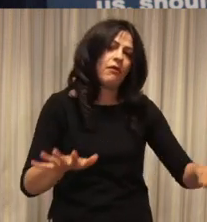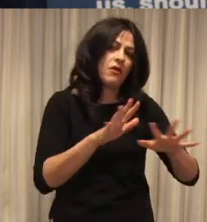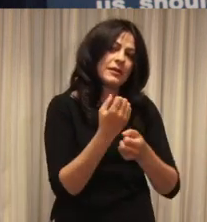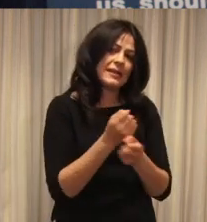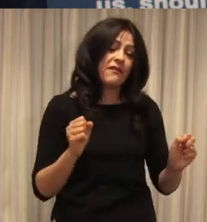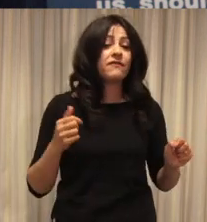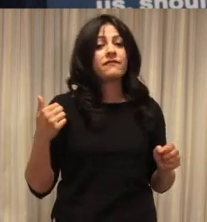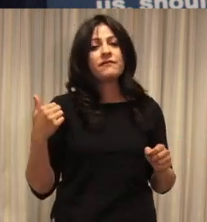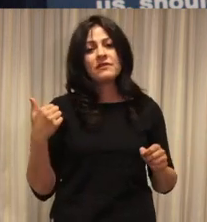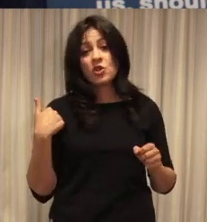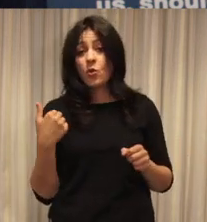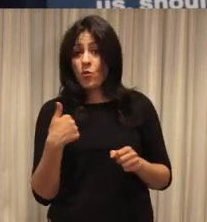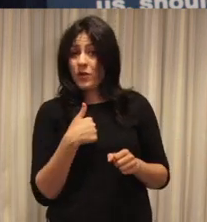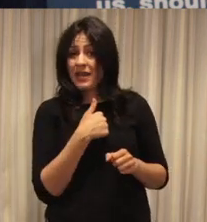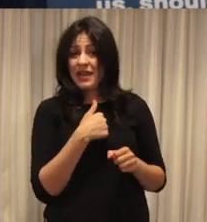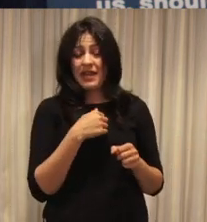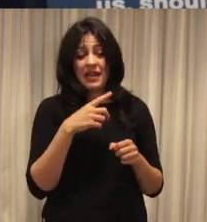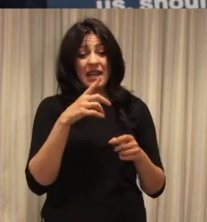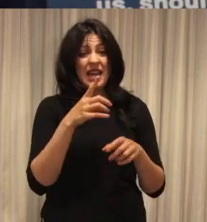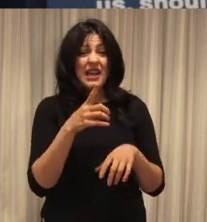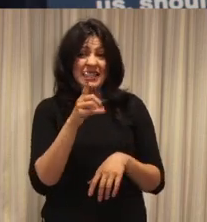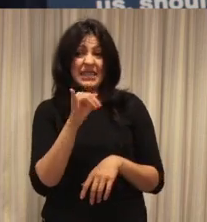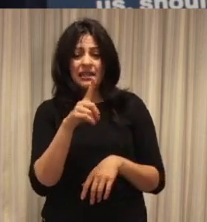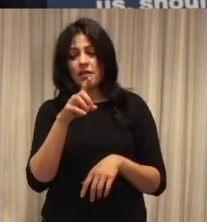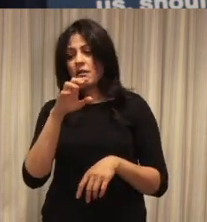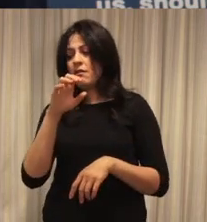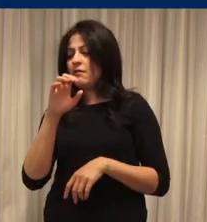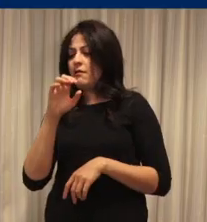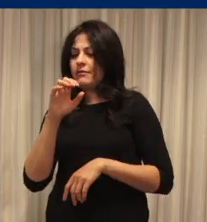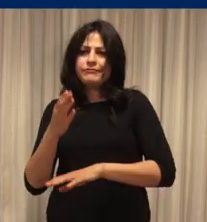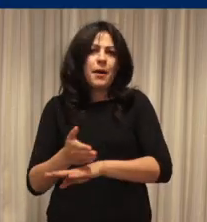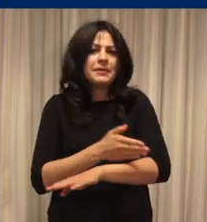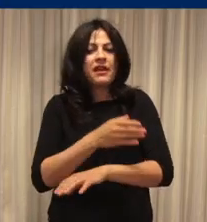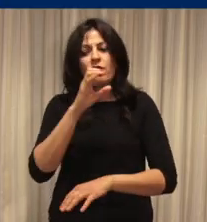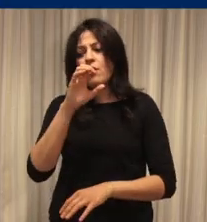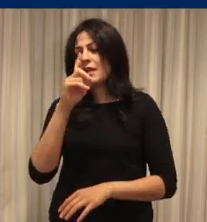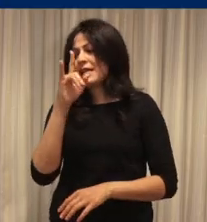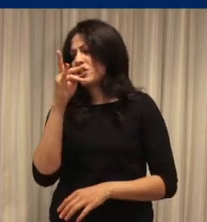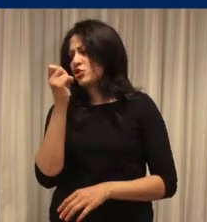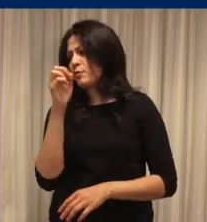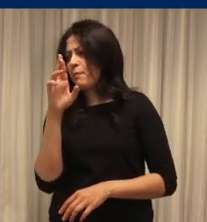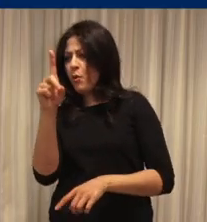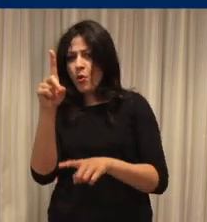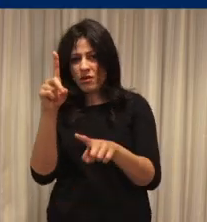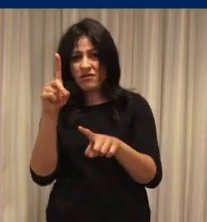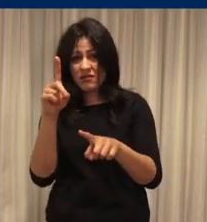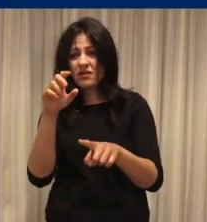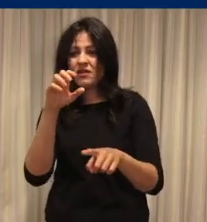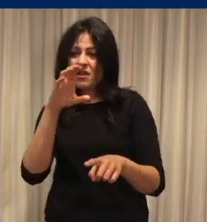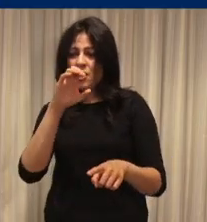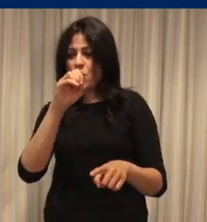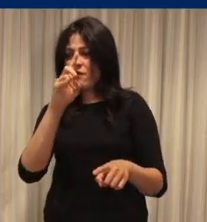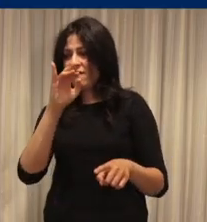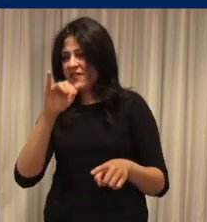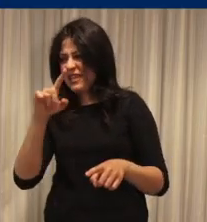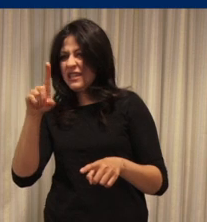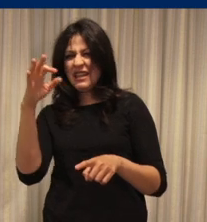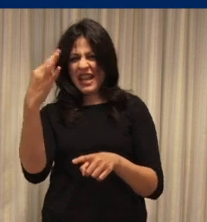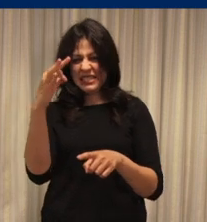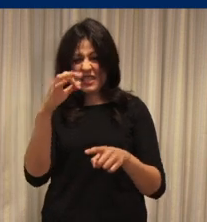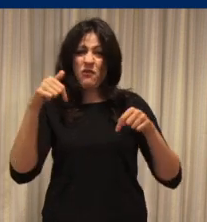significant update to our COVID-19 dashboard. One of the big things we added for the first time yesterday